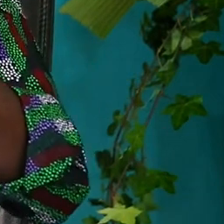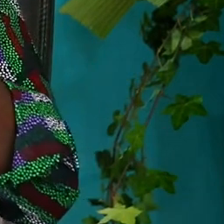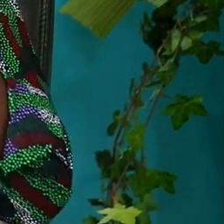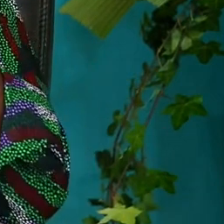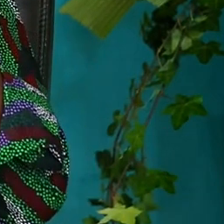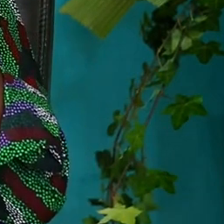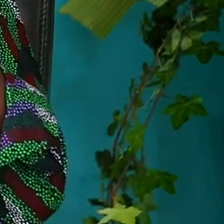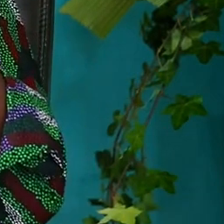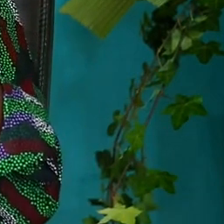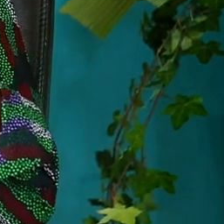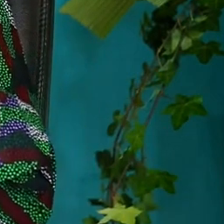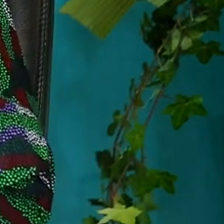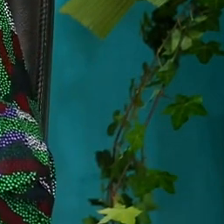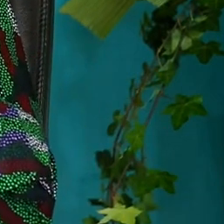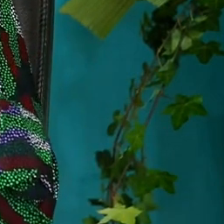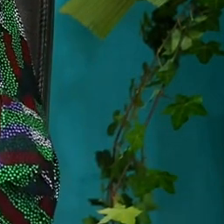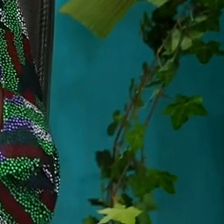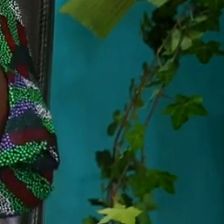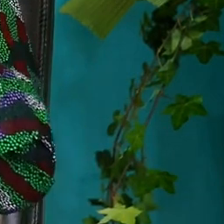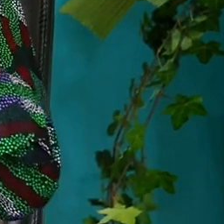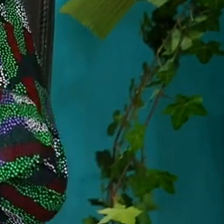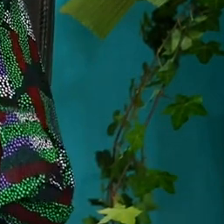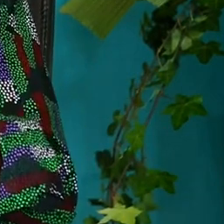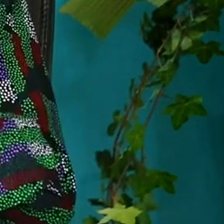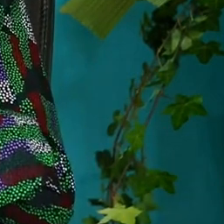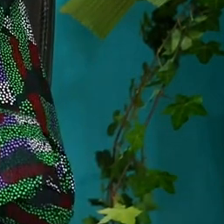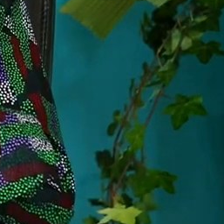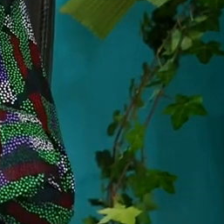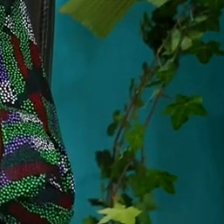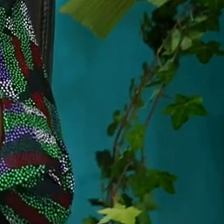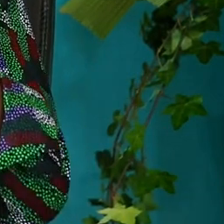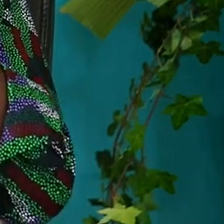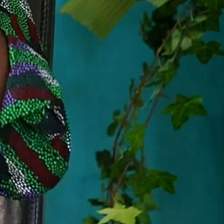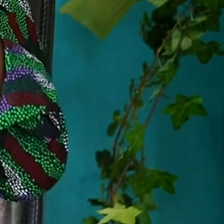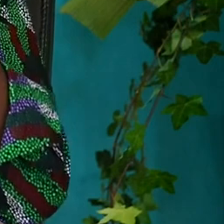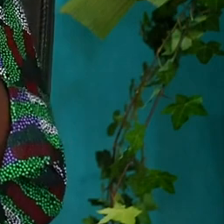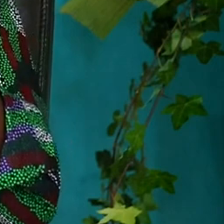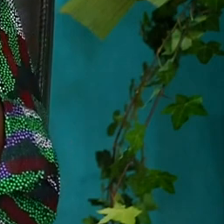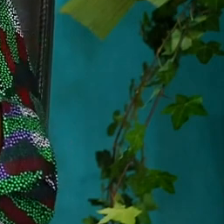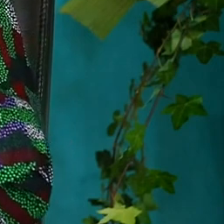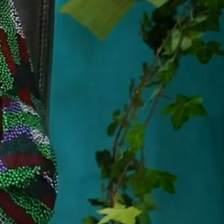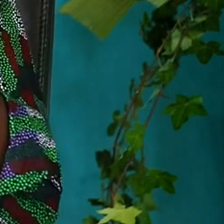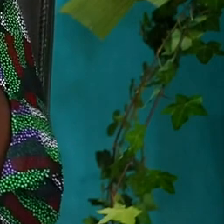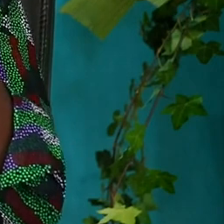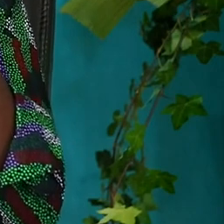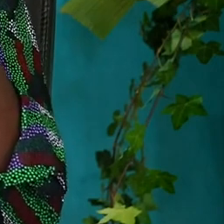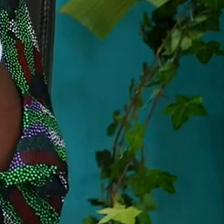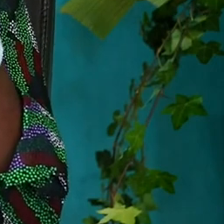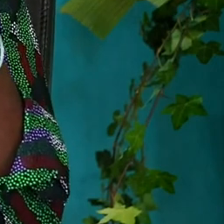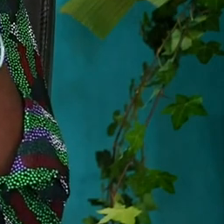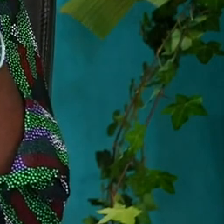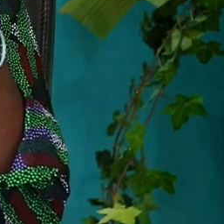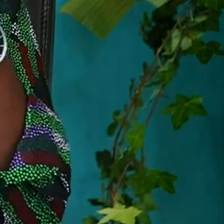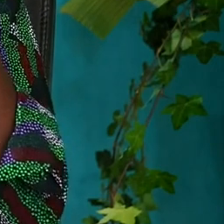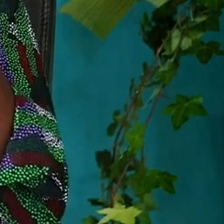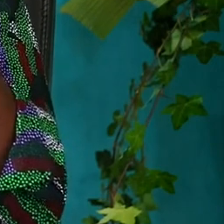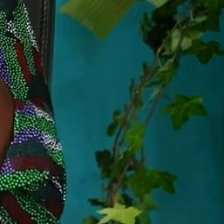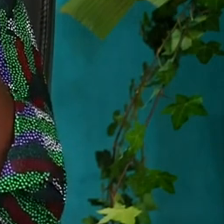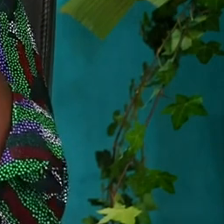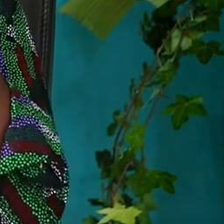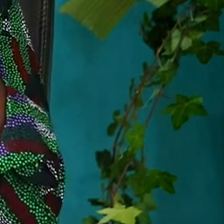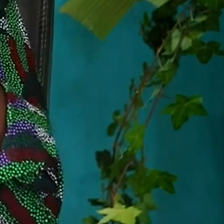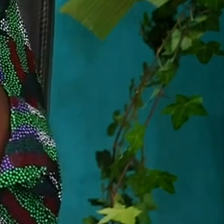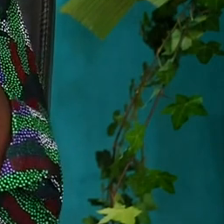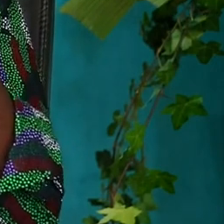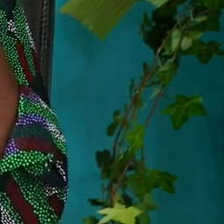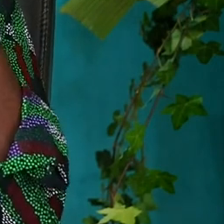like your longing for grace on a spiritual plane. Yeah. But you know what? We live in the flesh day by day. You know, we live in the